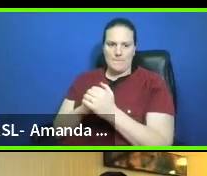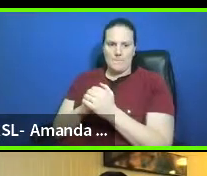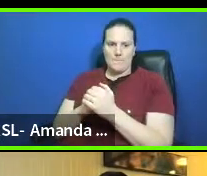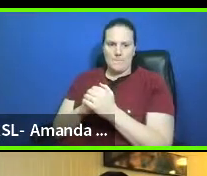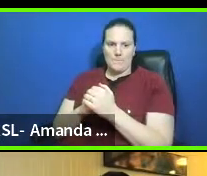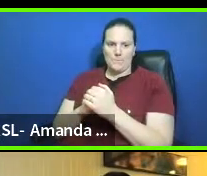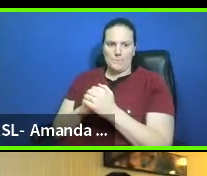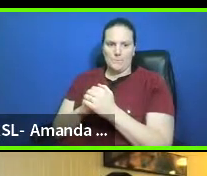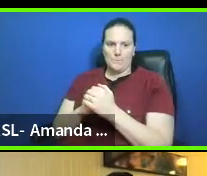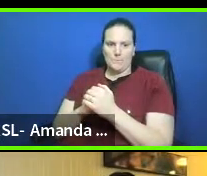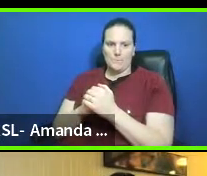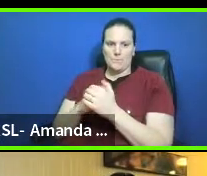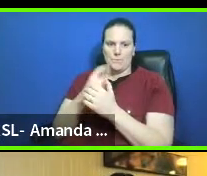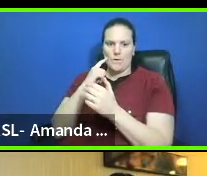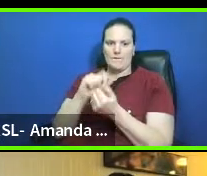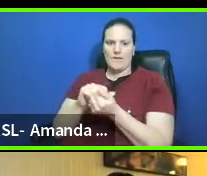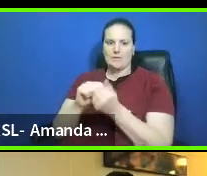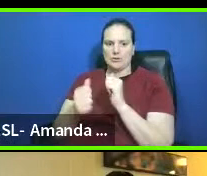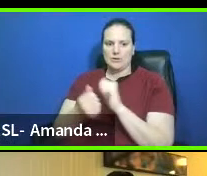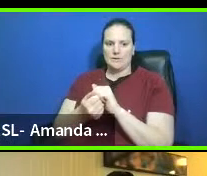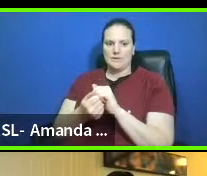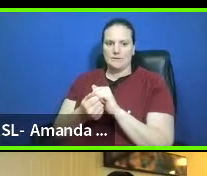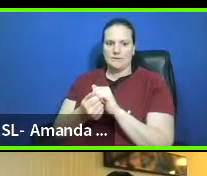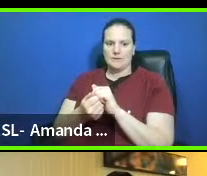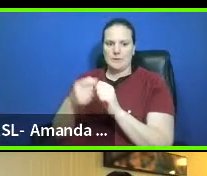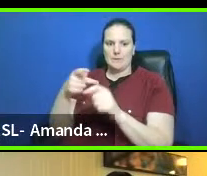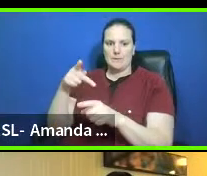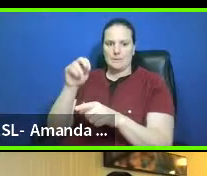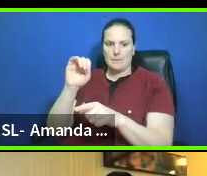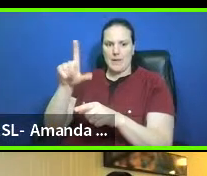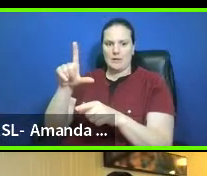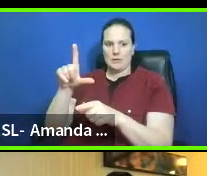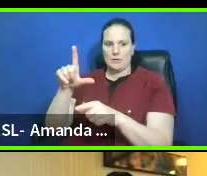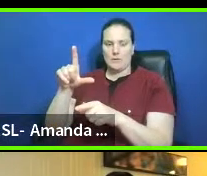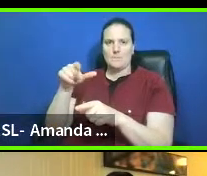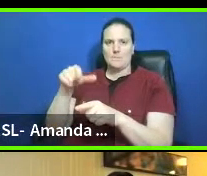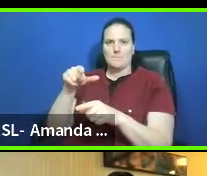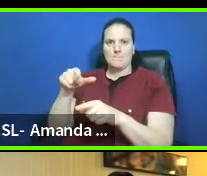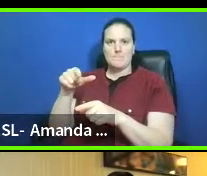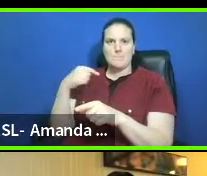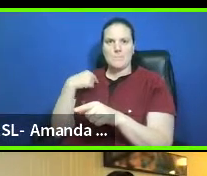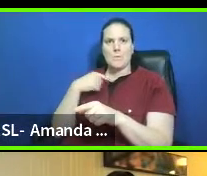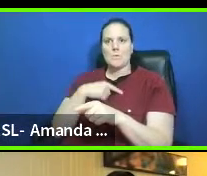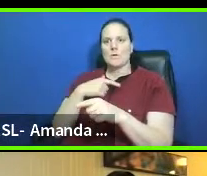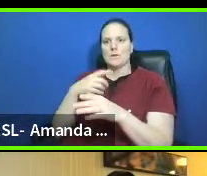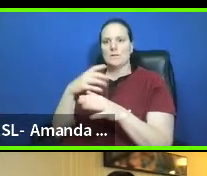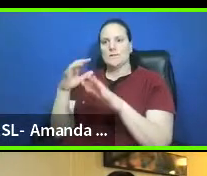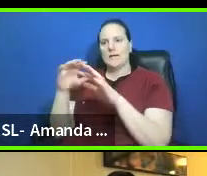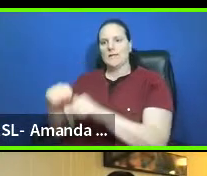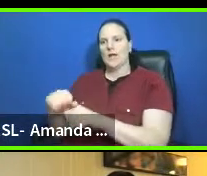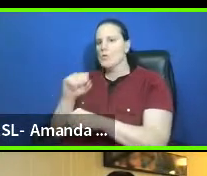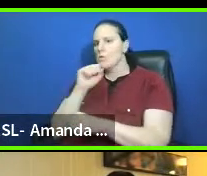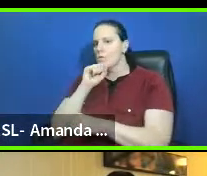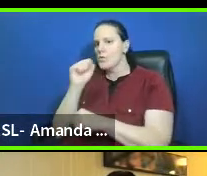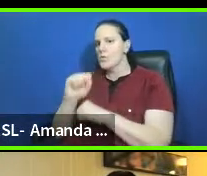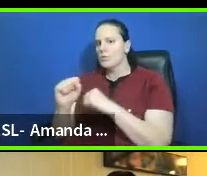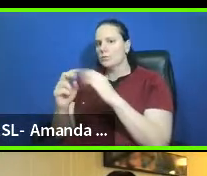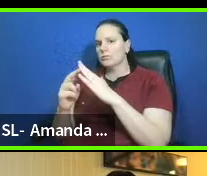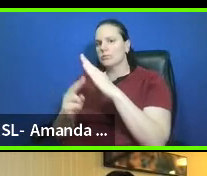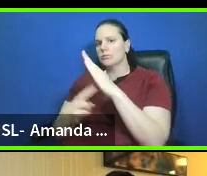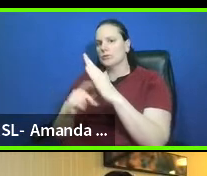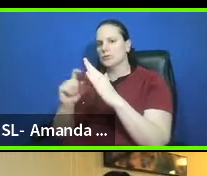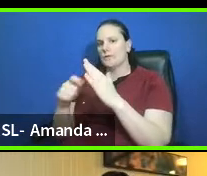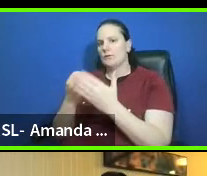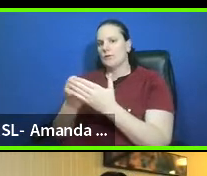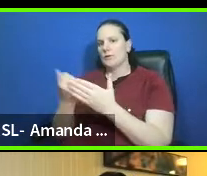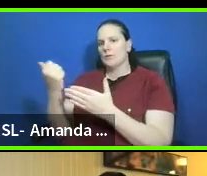to have that channel shift. As we do take down the old bridge, we have to remove the